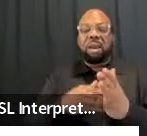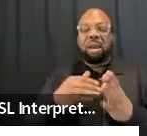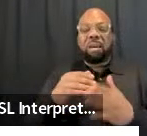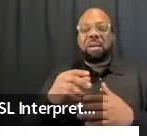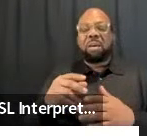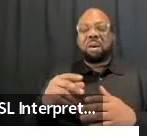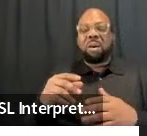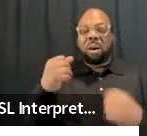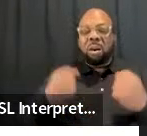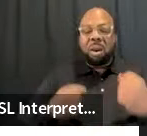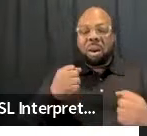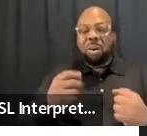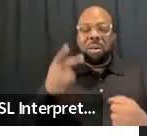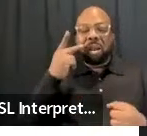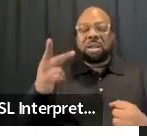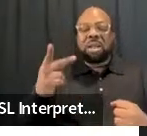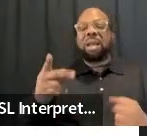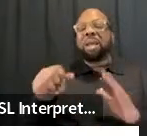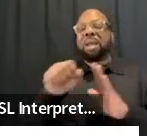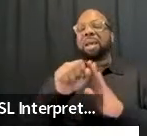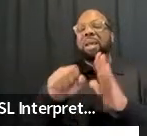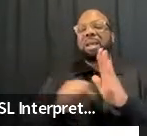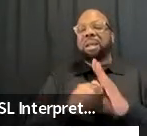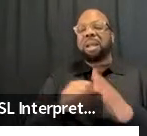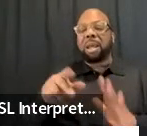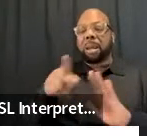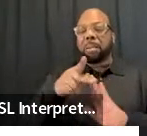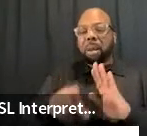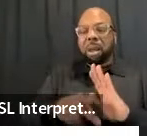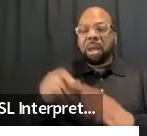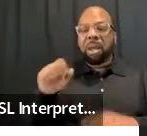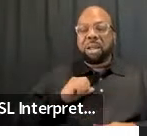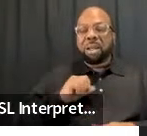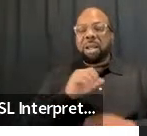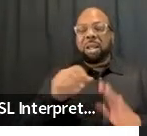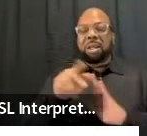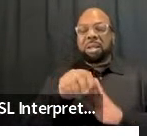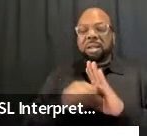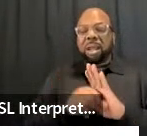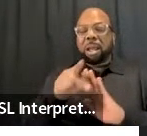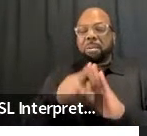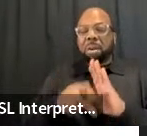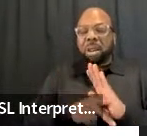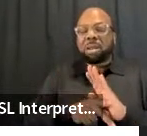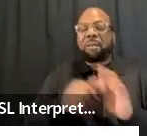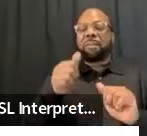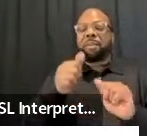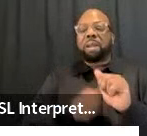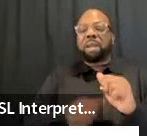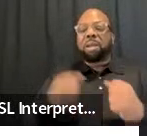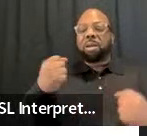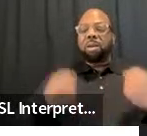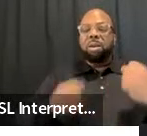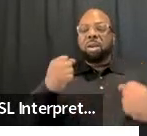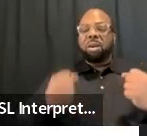policy. And we know that one of the hurdles that each individual vehicle owner faces is